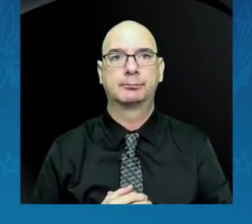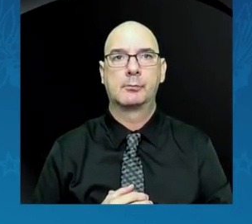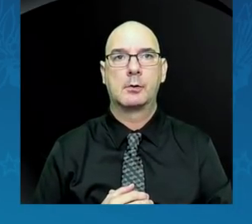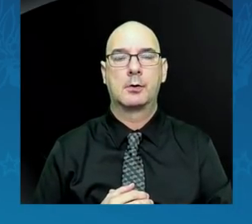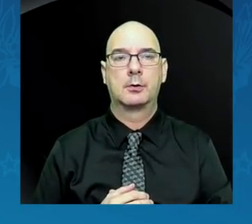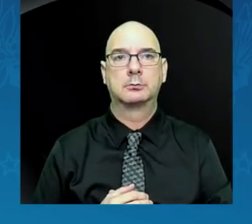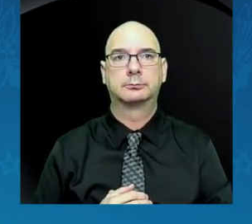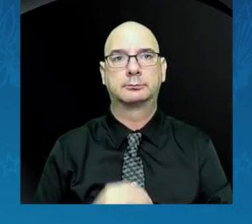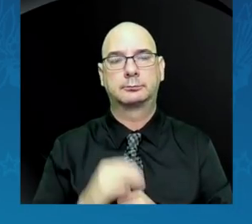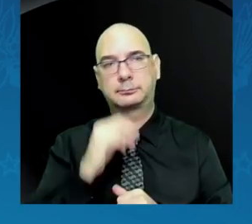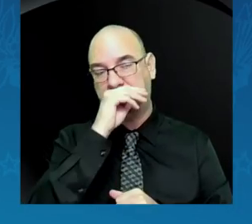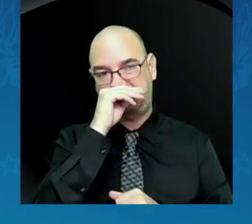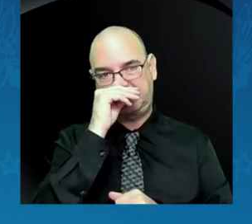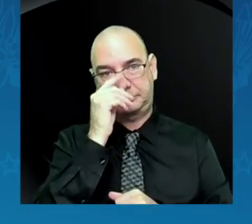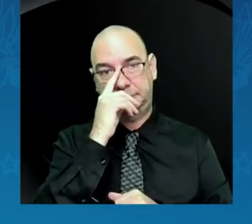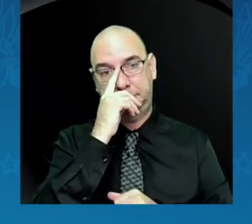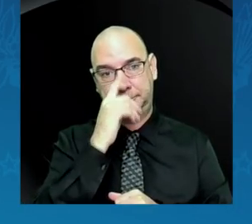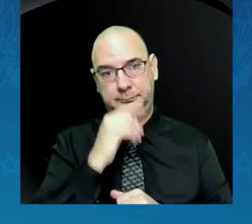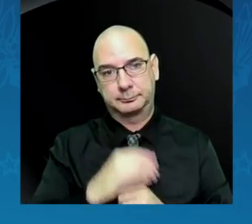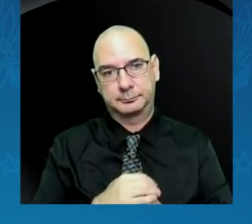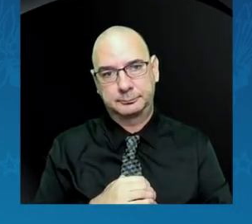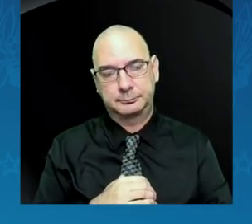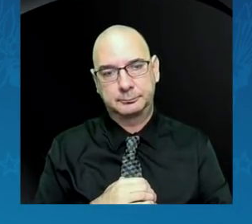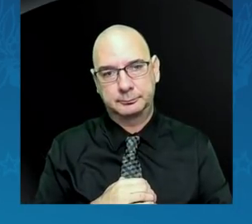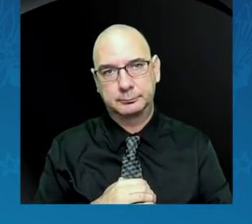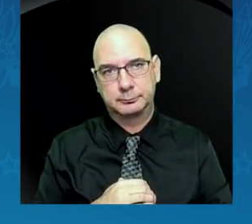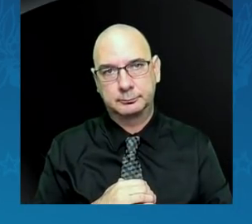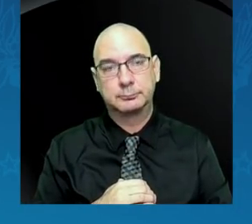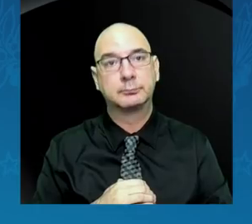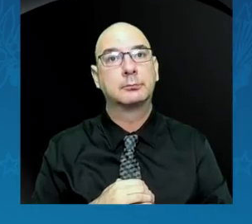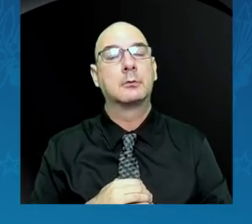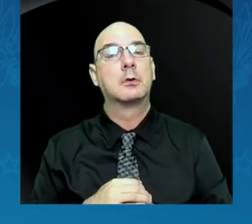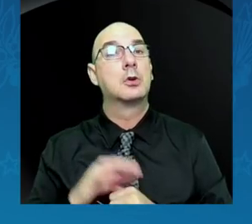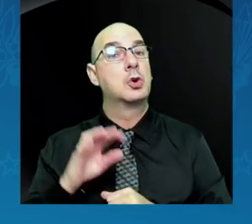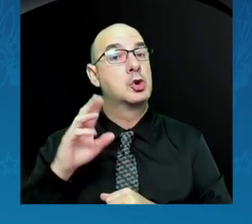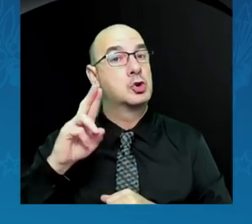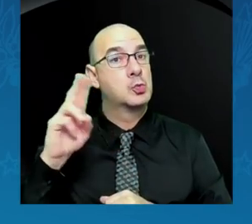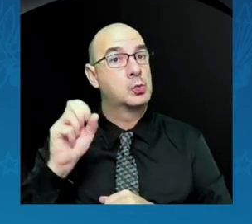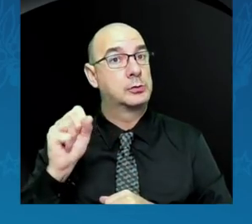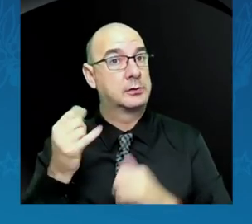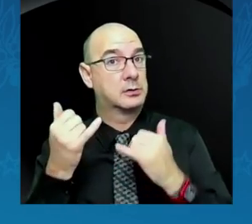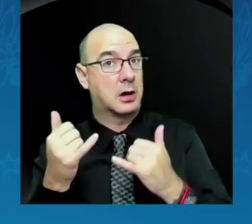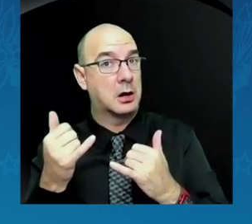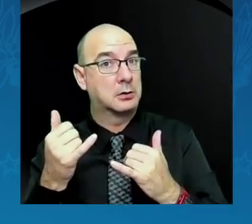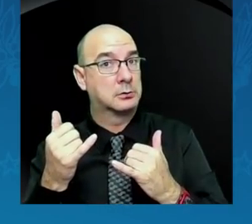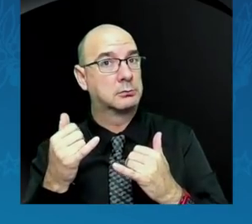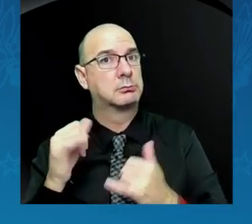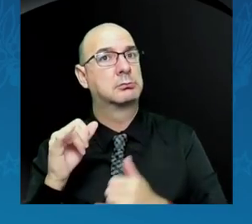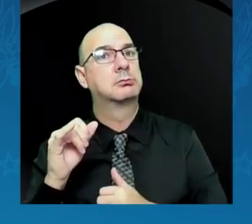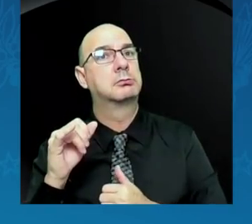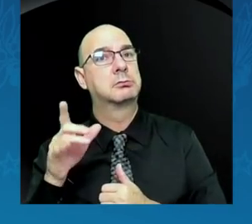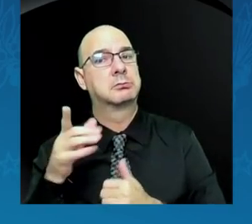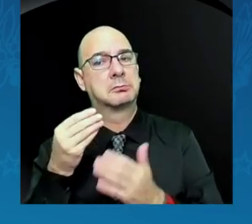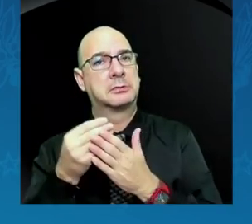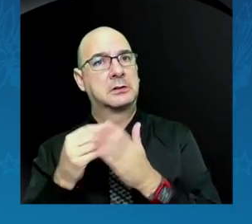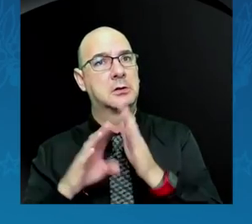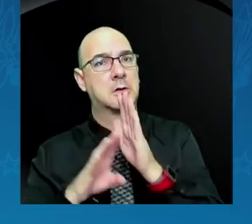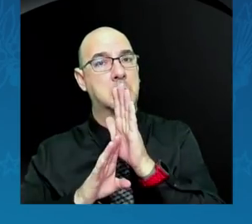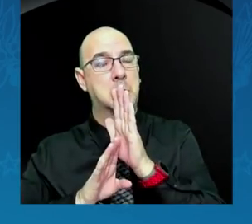Okay, thank you. Hold on to it. Ma'am, the U.S. is experiencing record inflation, the worst in 30 years, way beyond